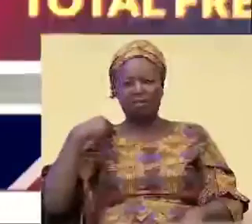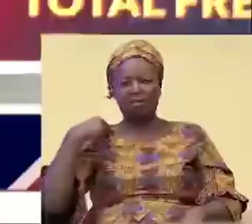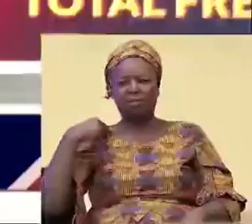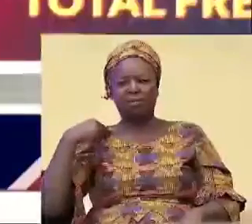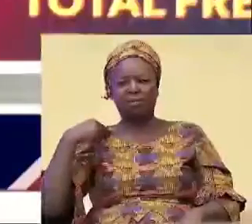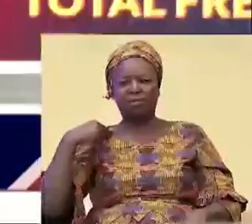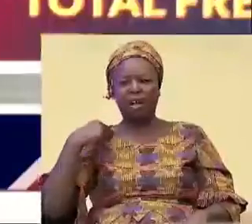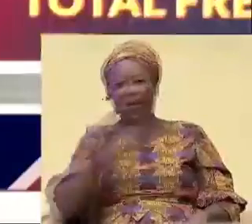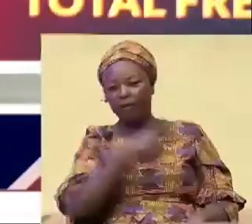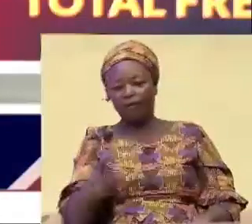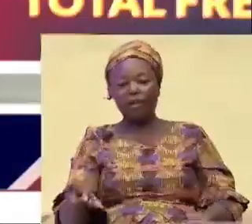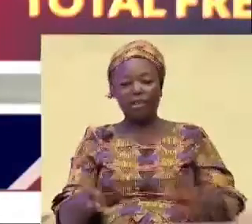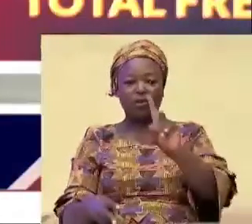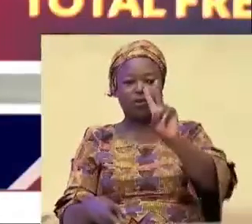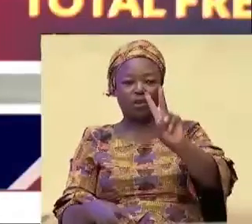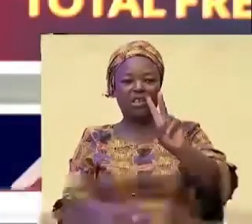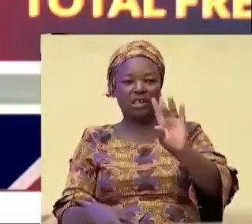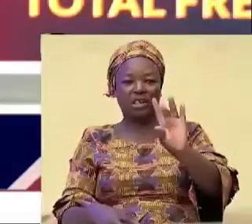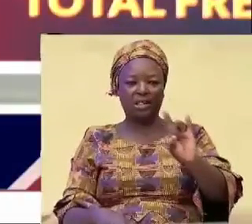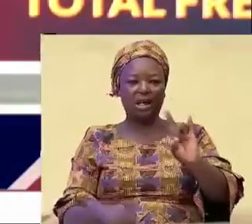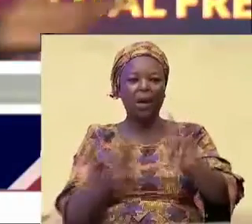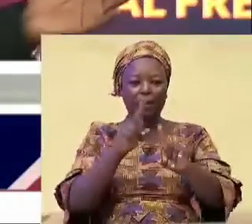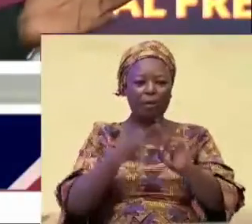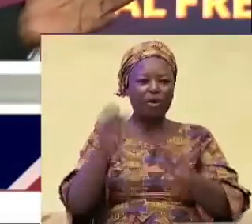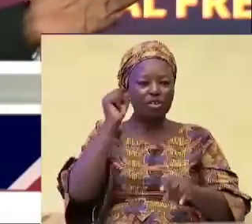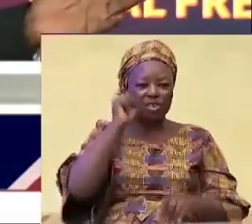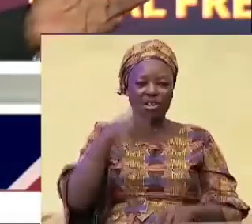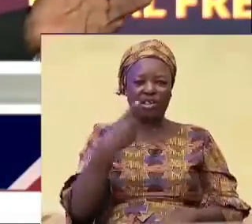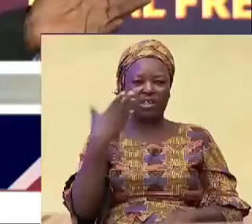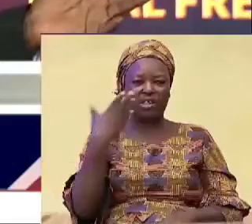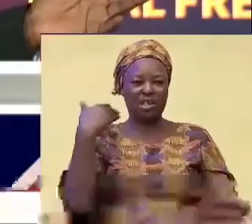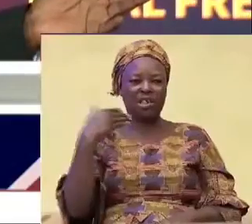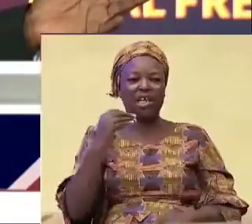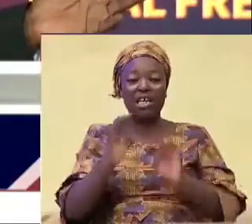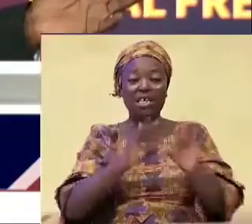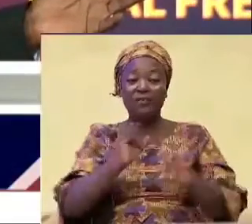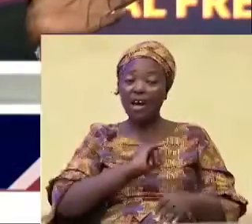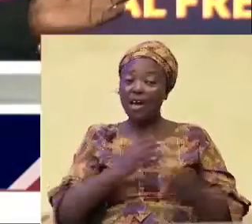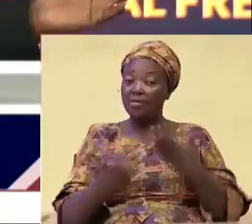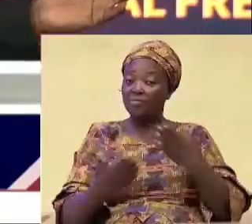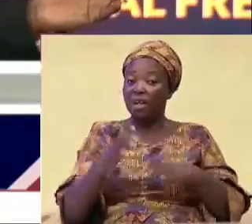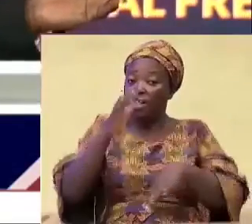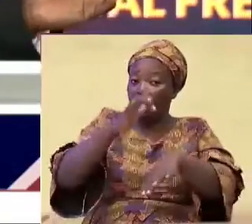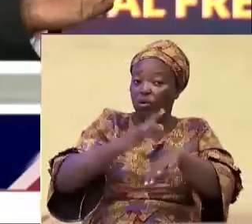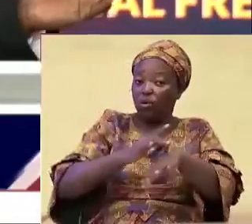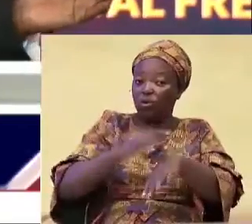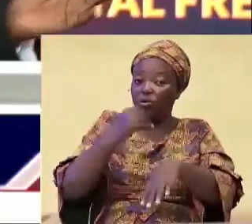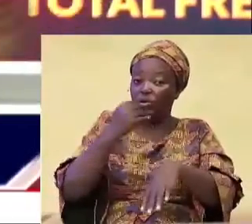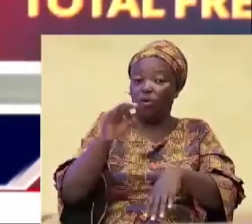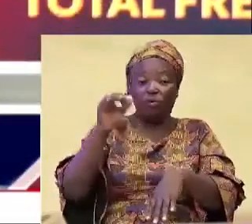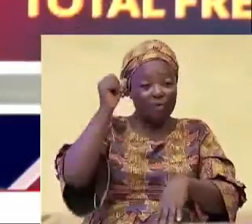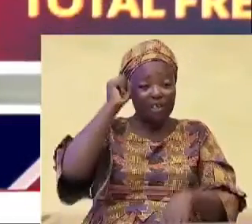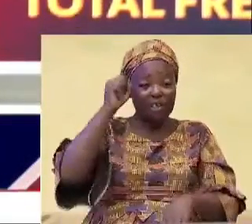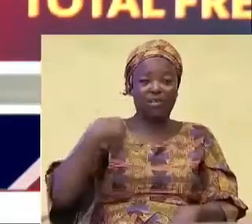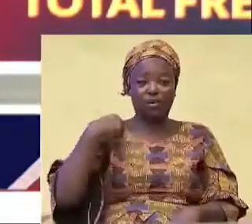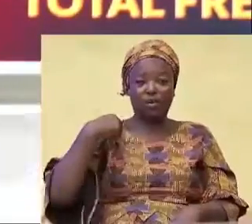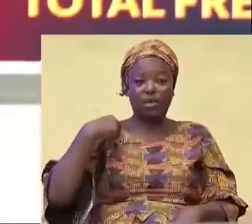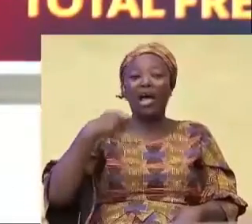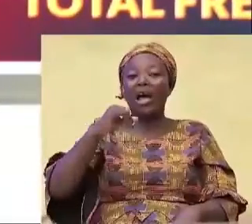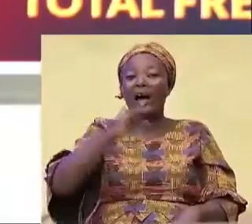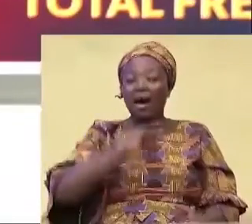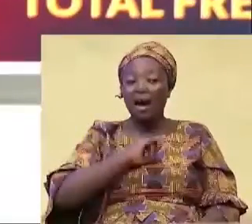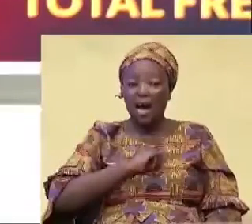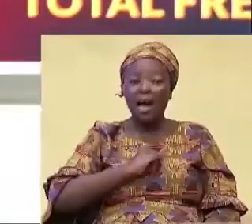garment. Verse 28. For she said, if I may touch but